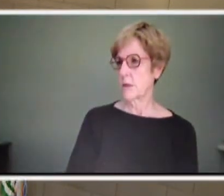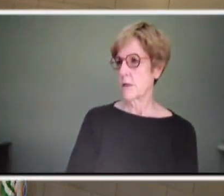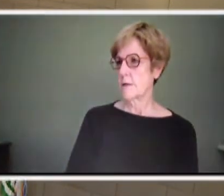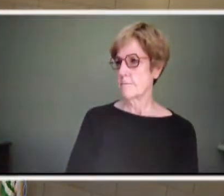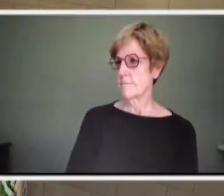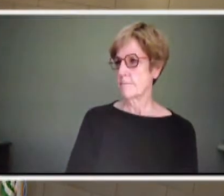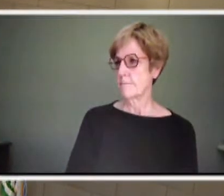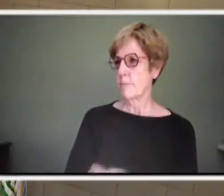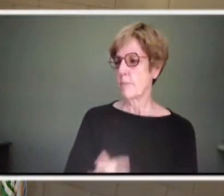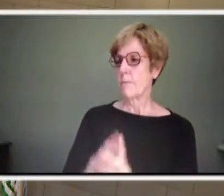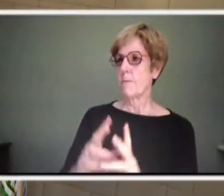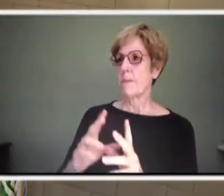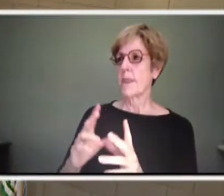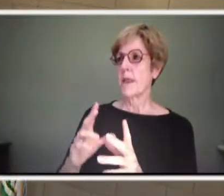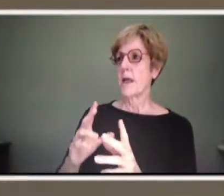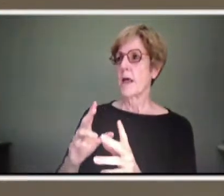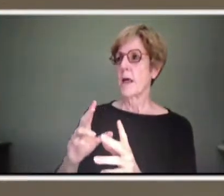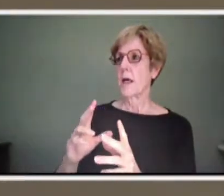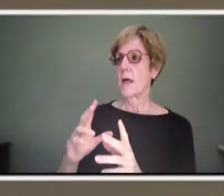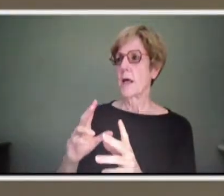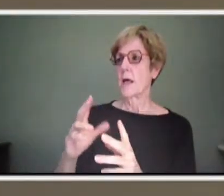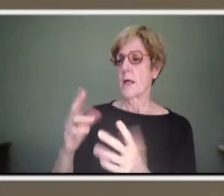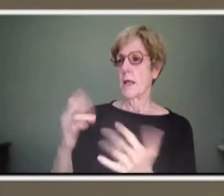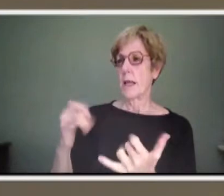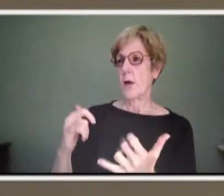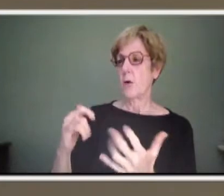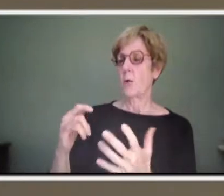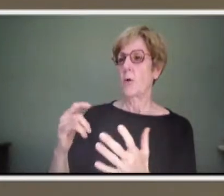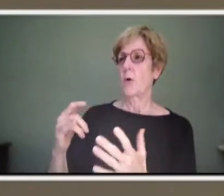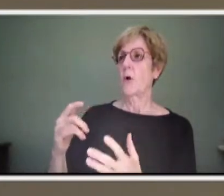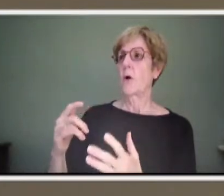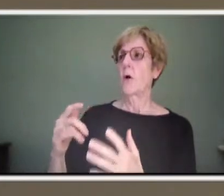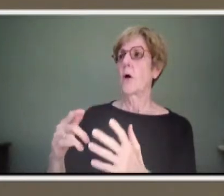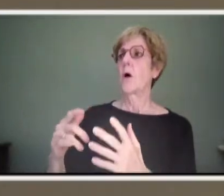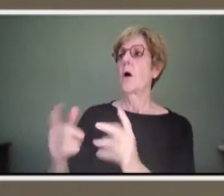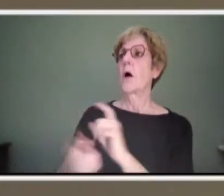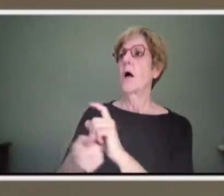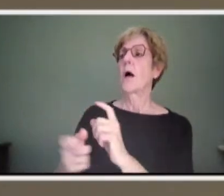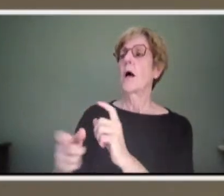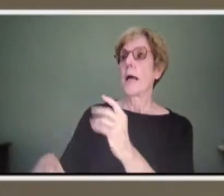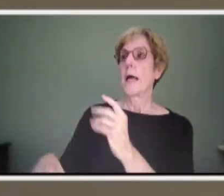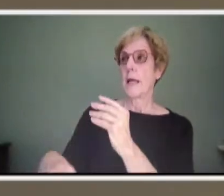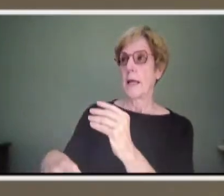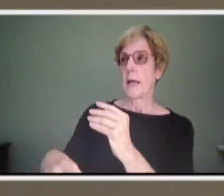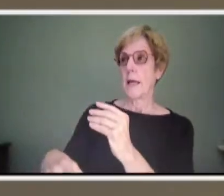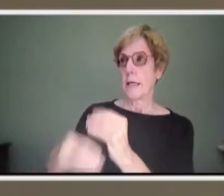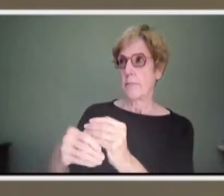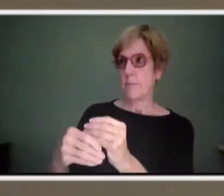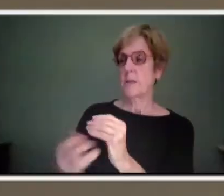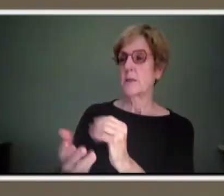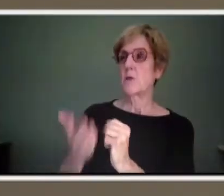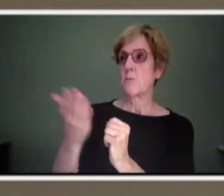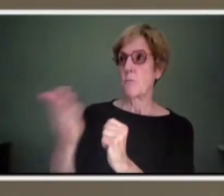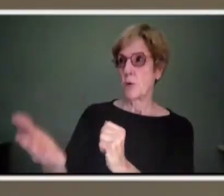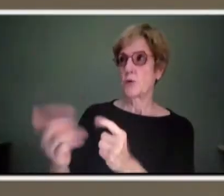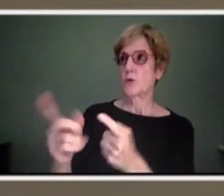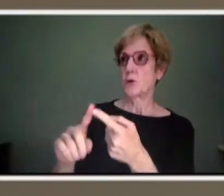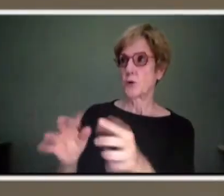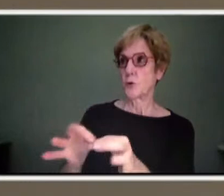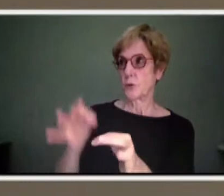introduce an amended motion to defer. Yes, ma'am. That's, So